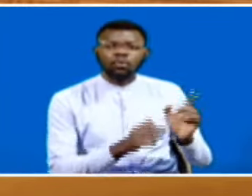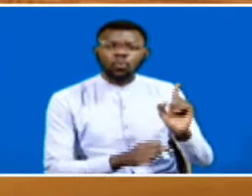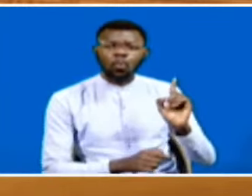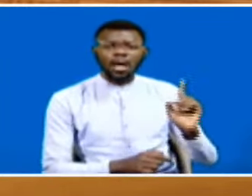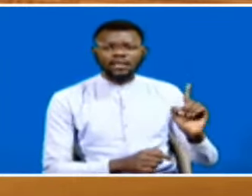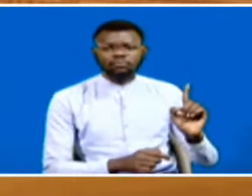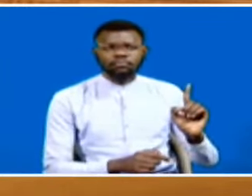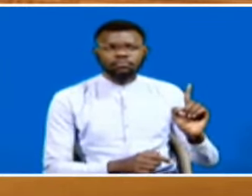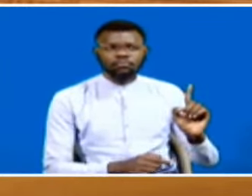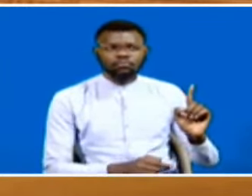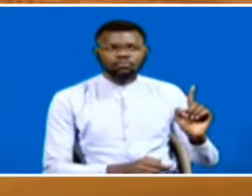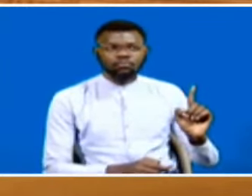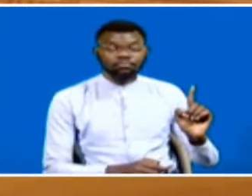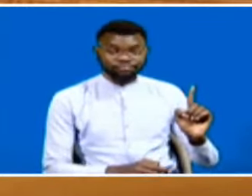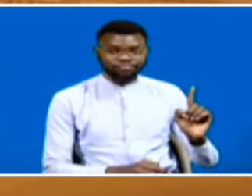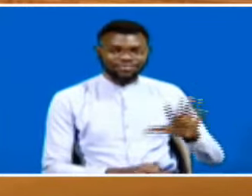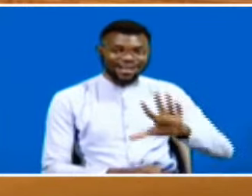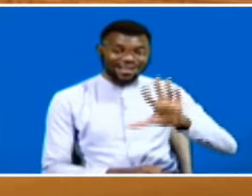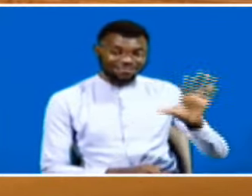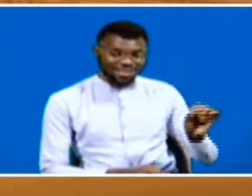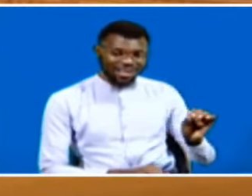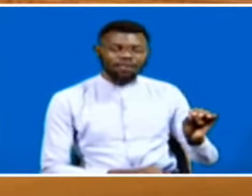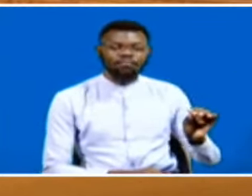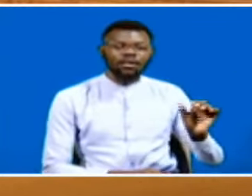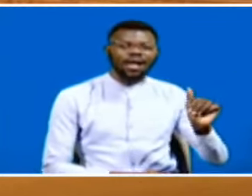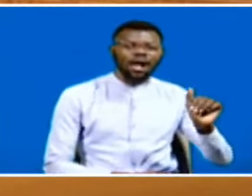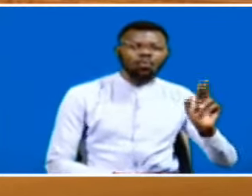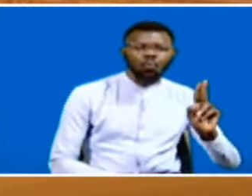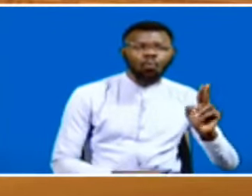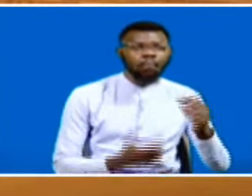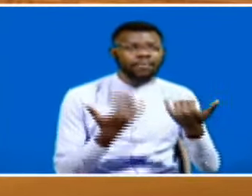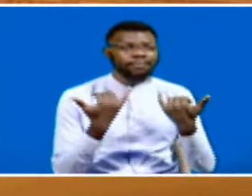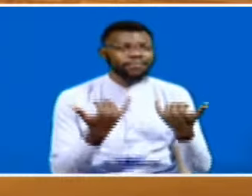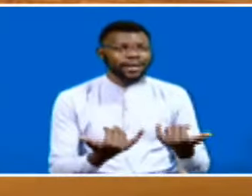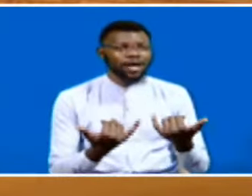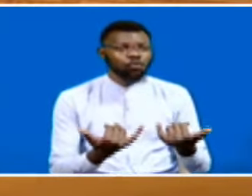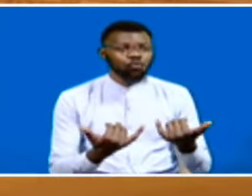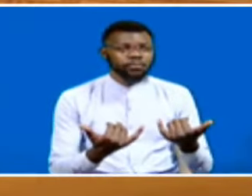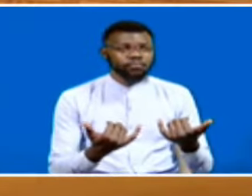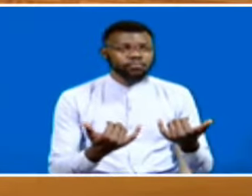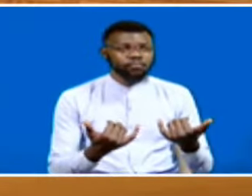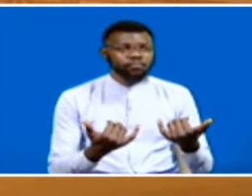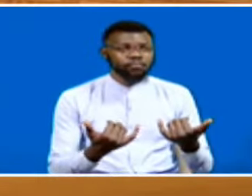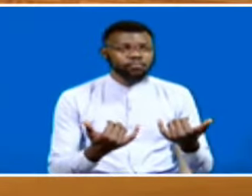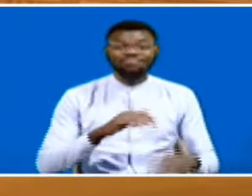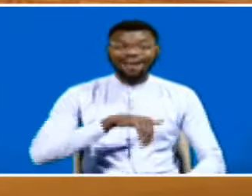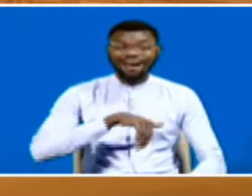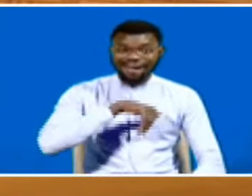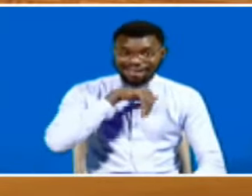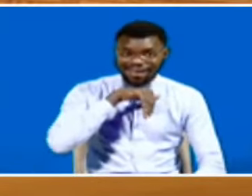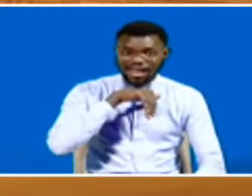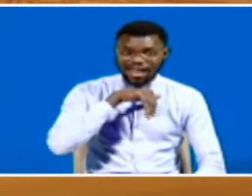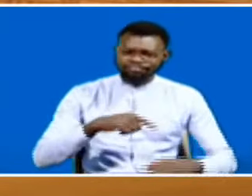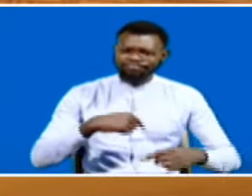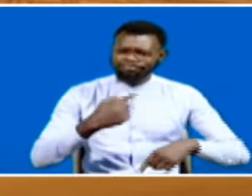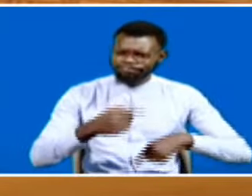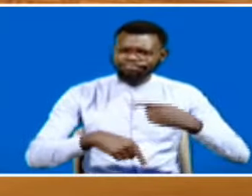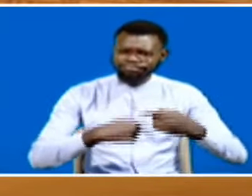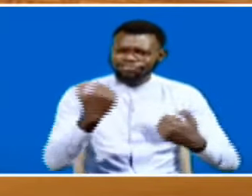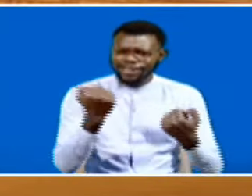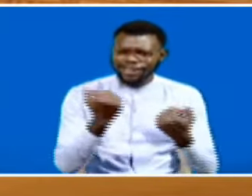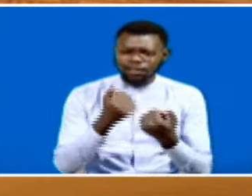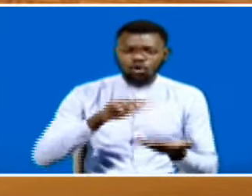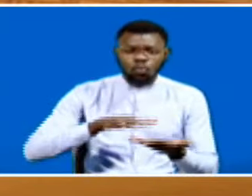wa tume ya umoja wa bara la Afrika, hatua ambayo inampiga jeki kiongozi wa muungano wa Azimio la Umoja Raila Odinga